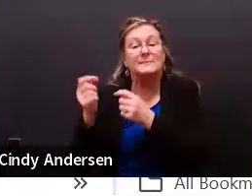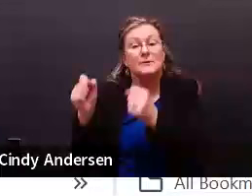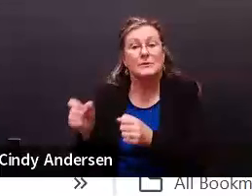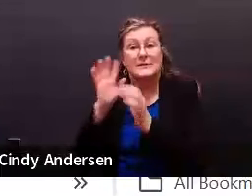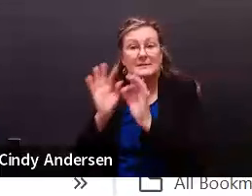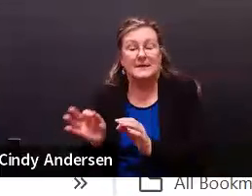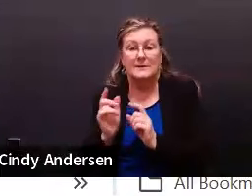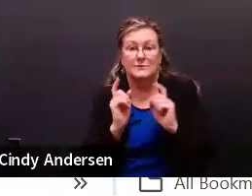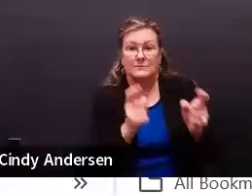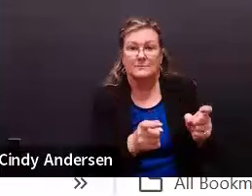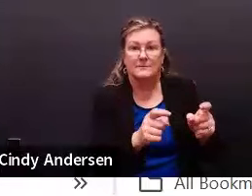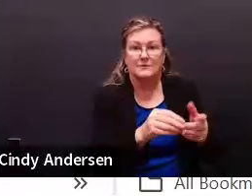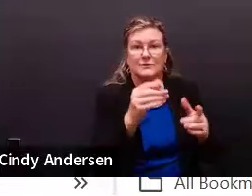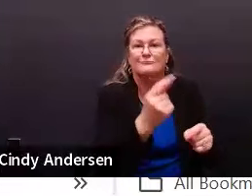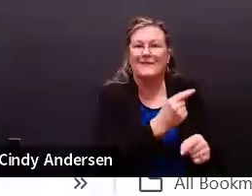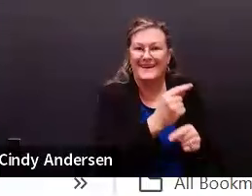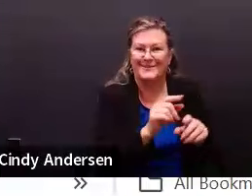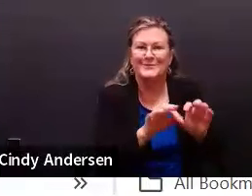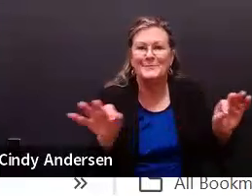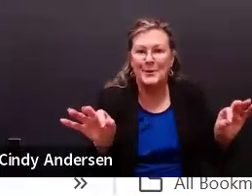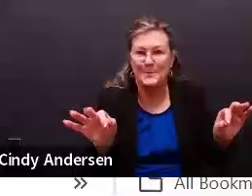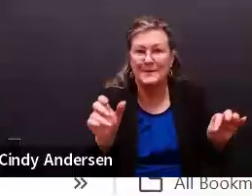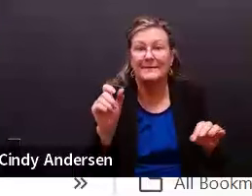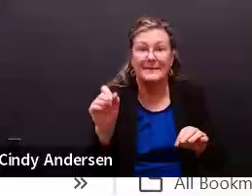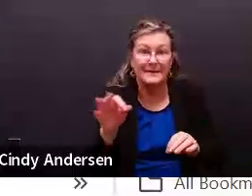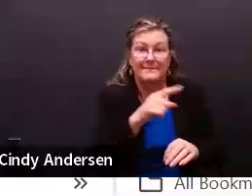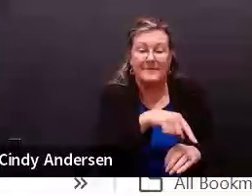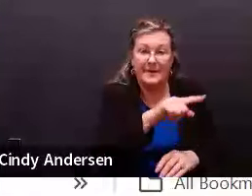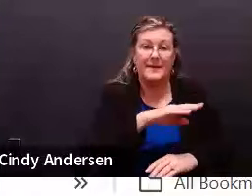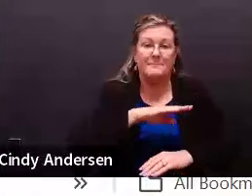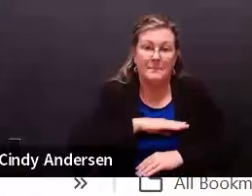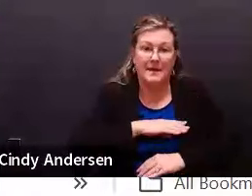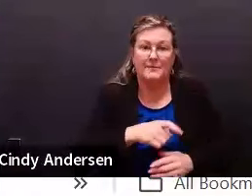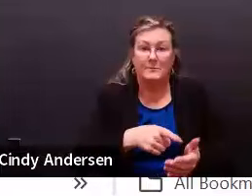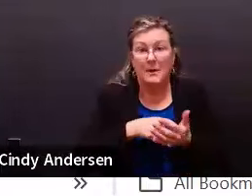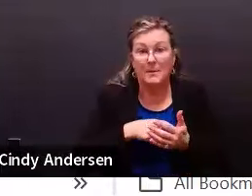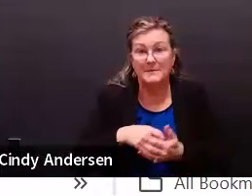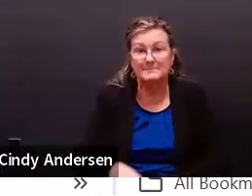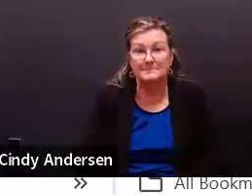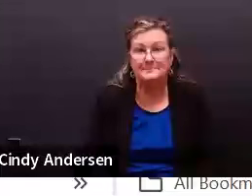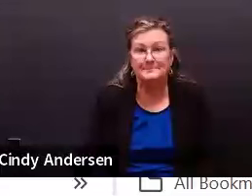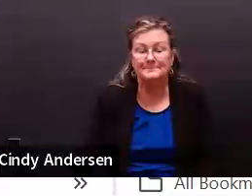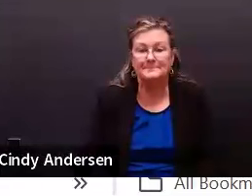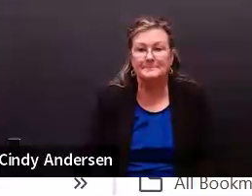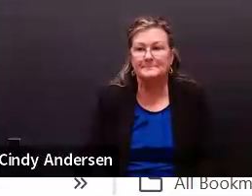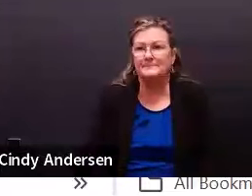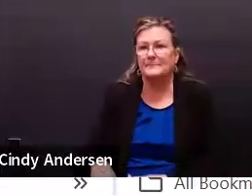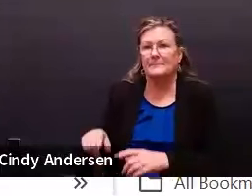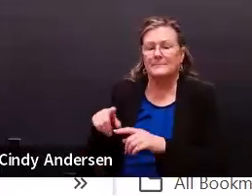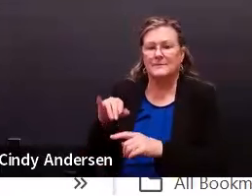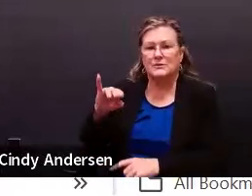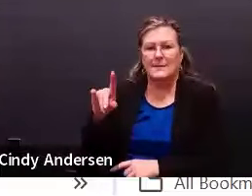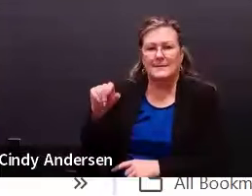choose to award a student a regular diploma if they have met those requirements. But even if